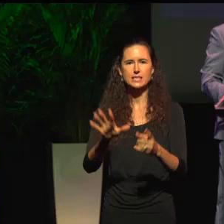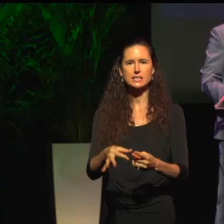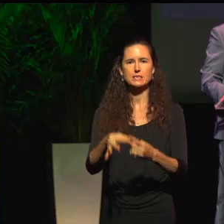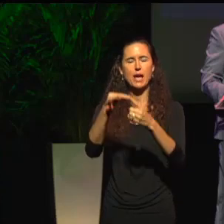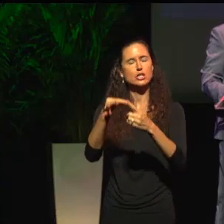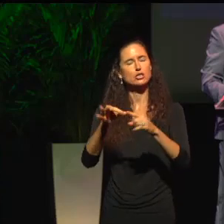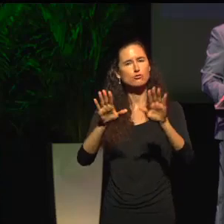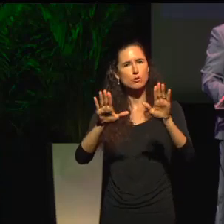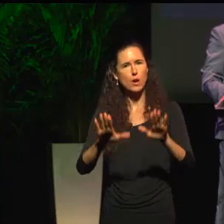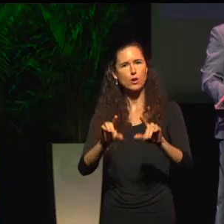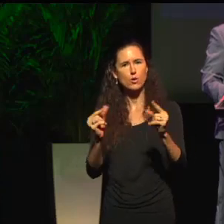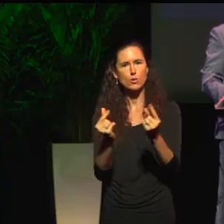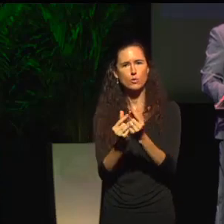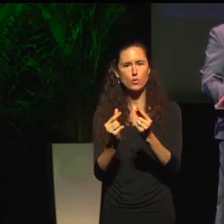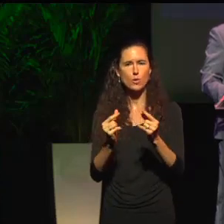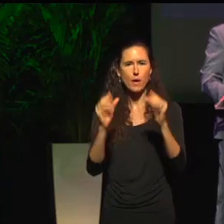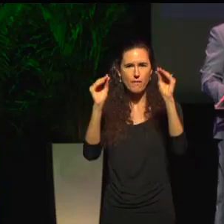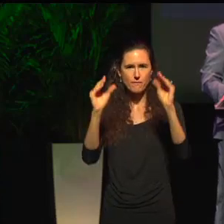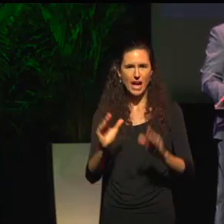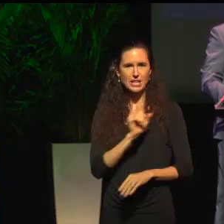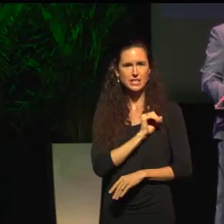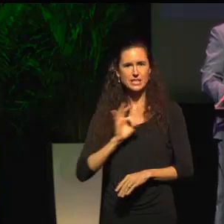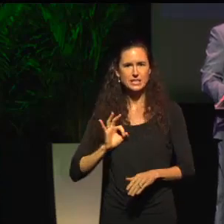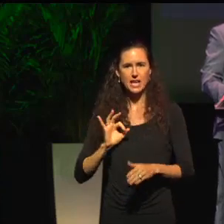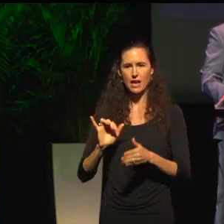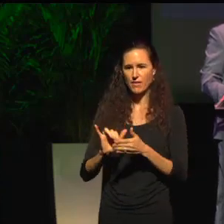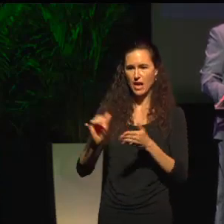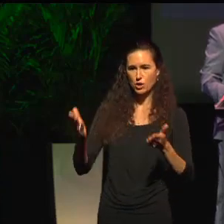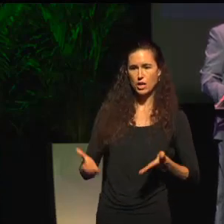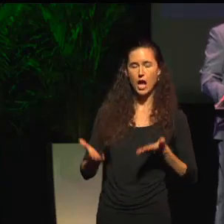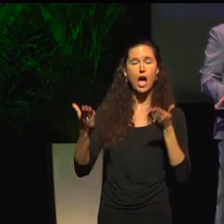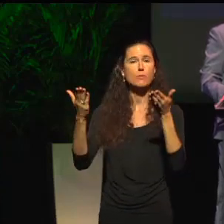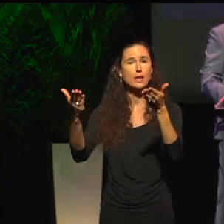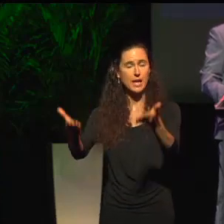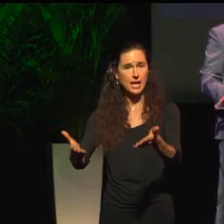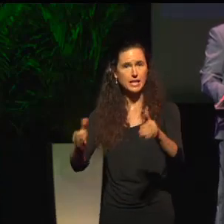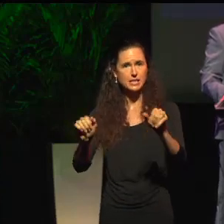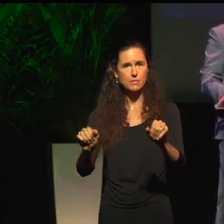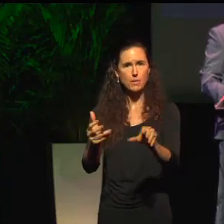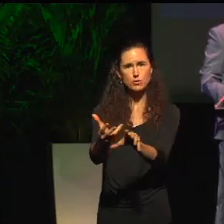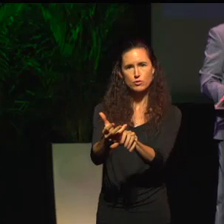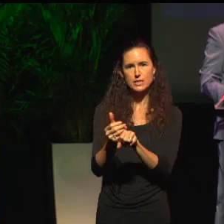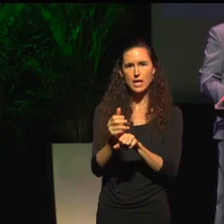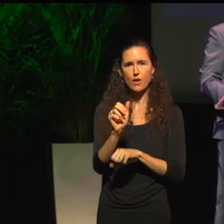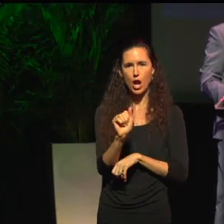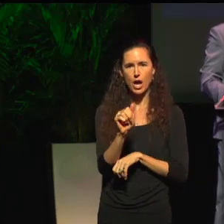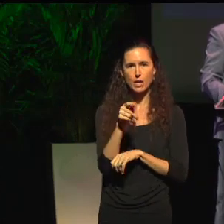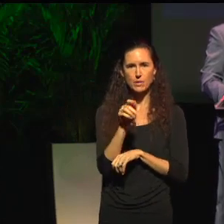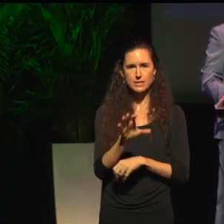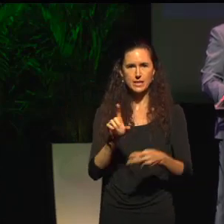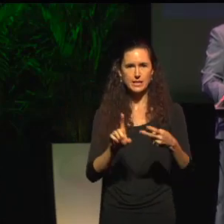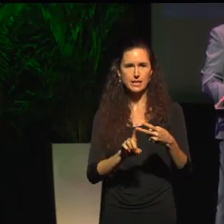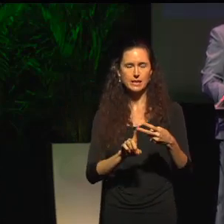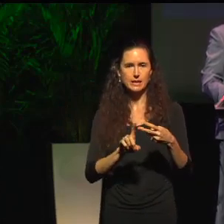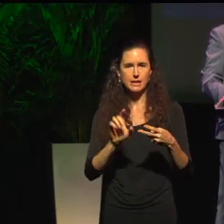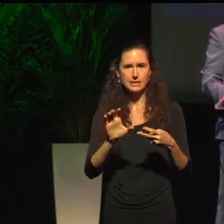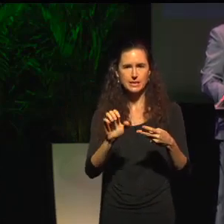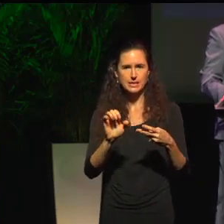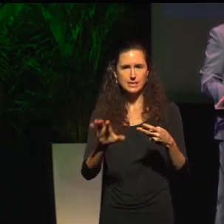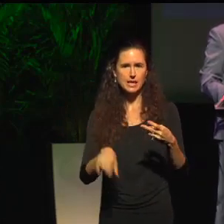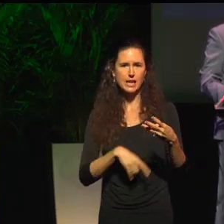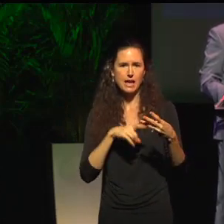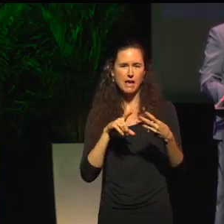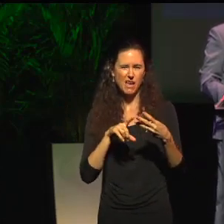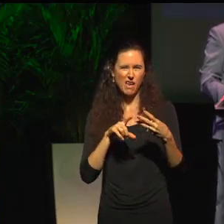group of faculty and staff who are nominated by colleagues and students to receive our APC, CEC, and